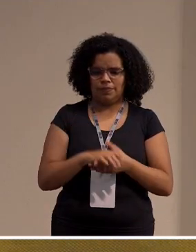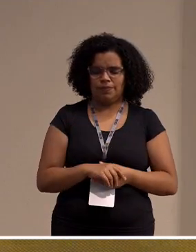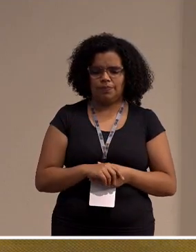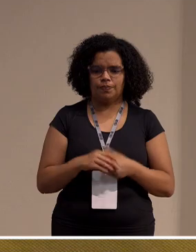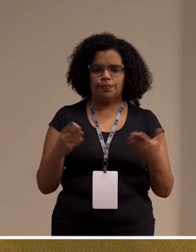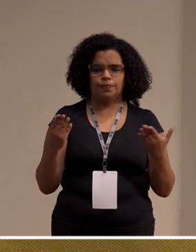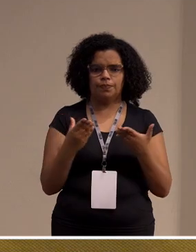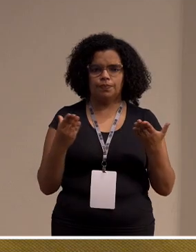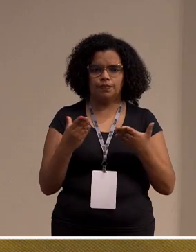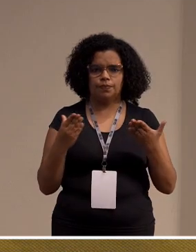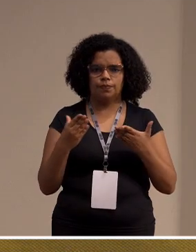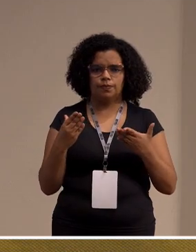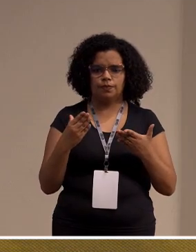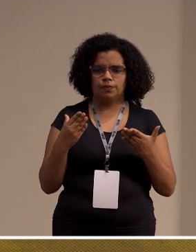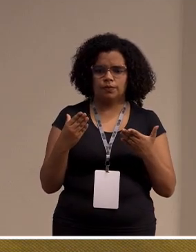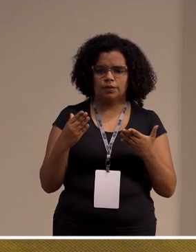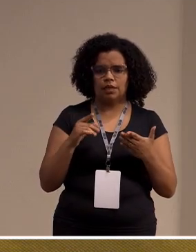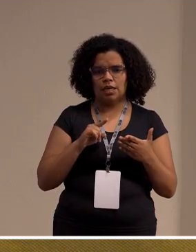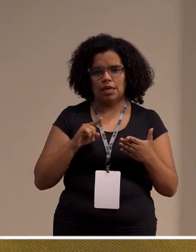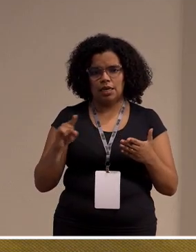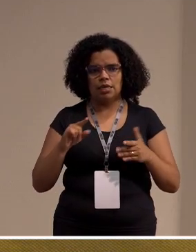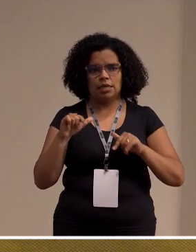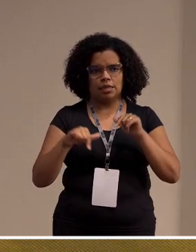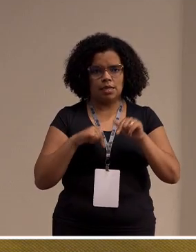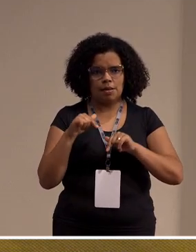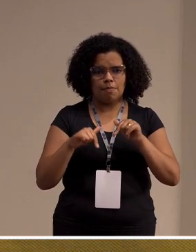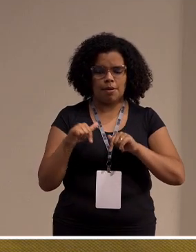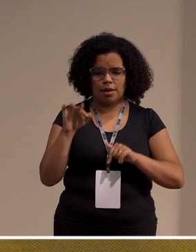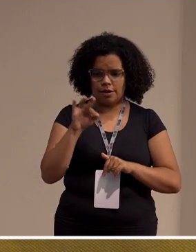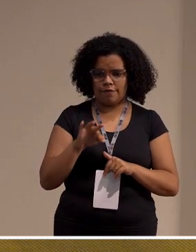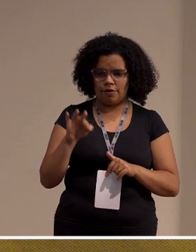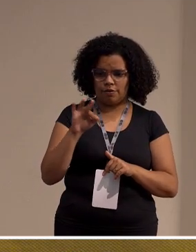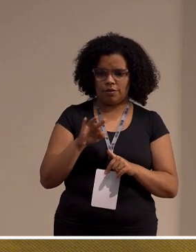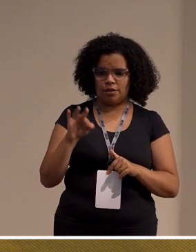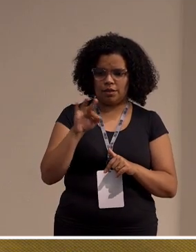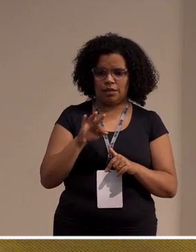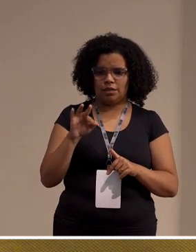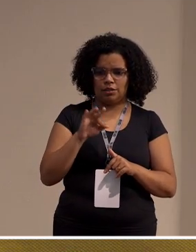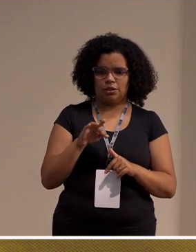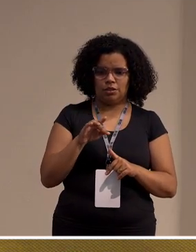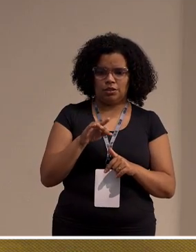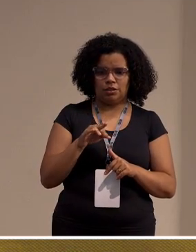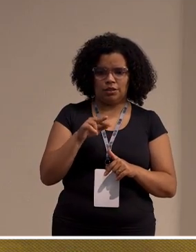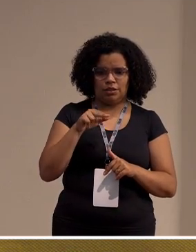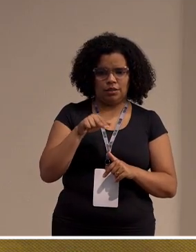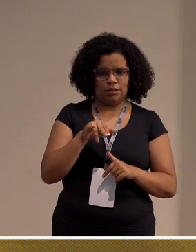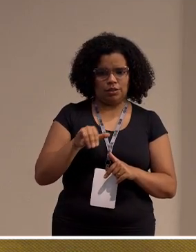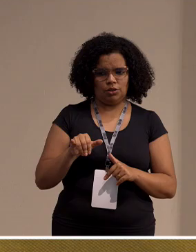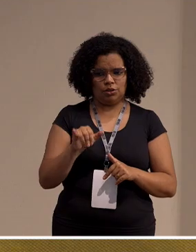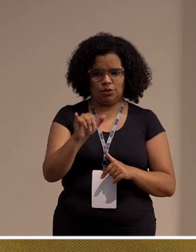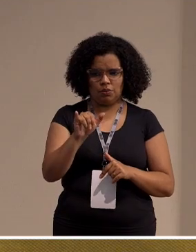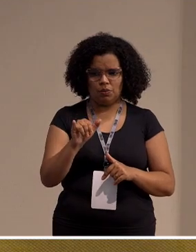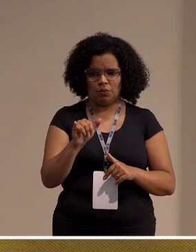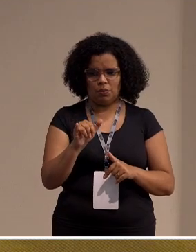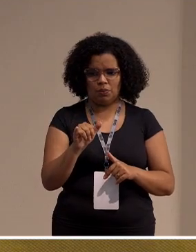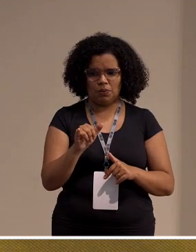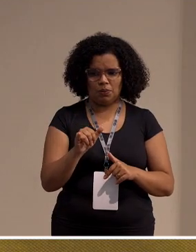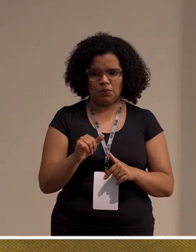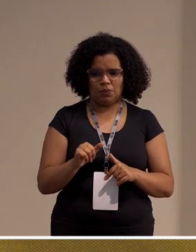of Journalism in New York. He's a reliable reporter on race and justice in the New Yorker.